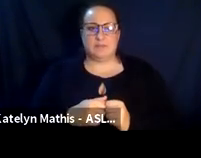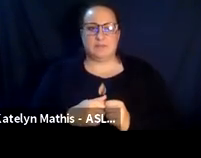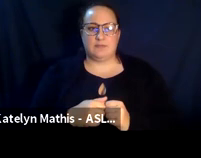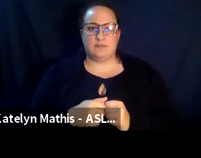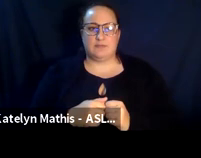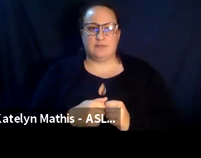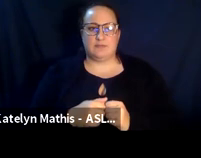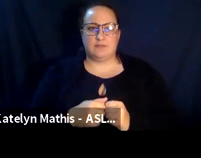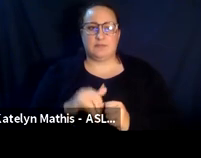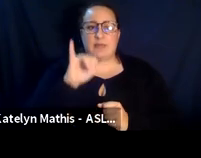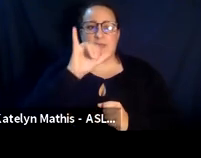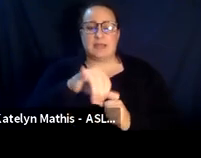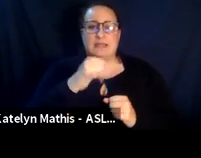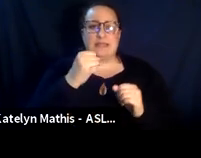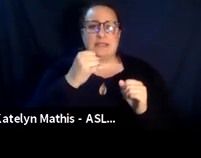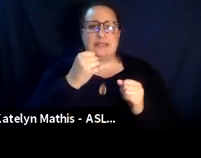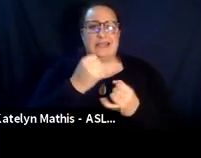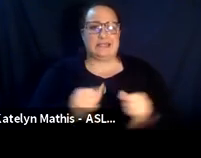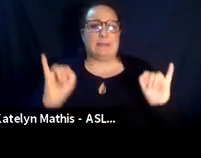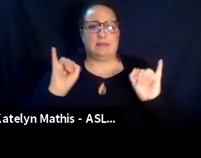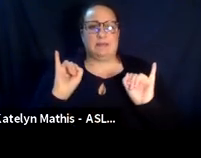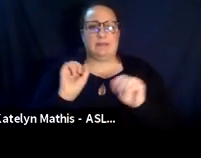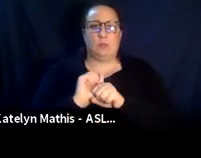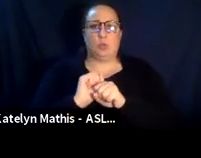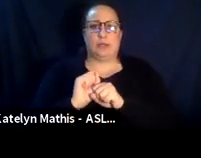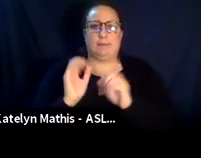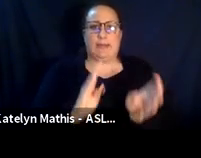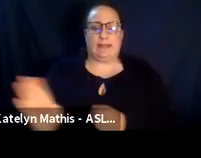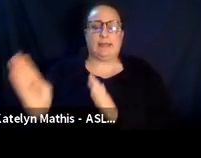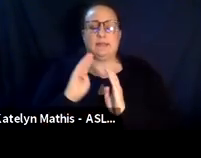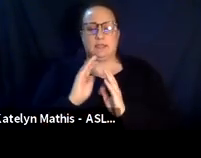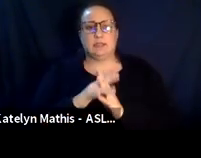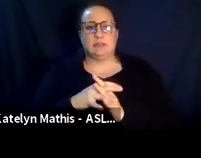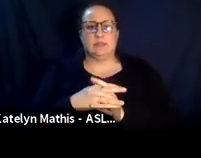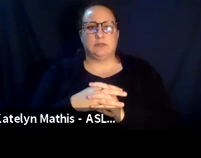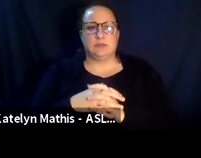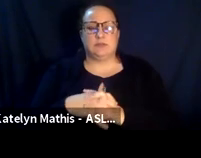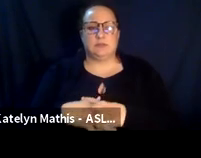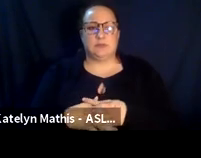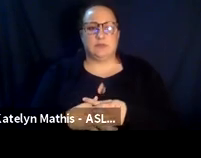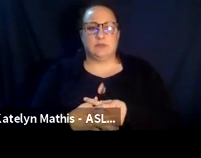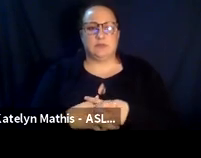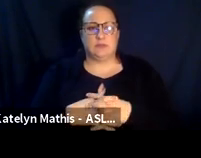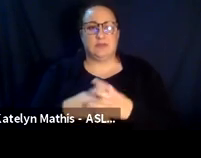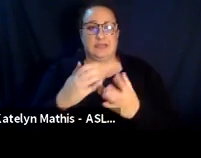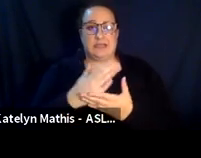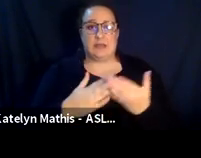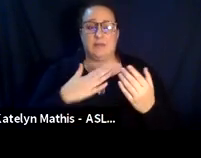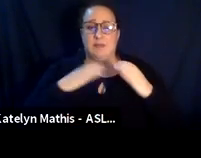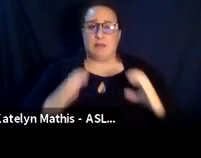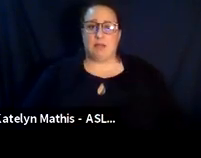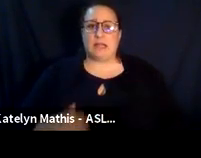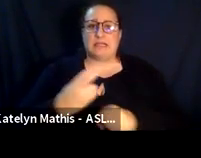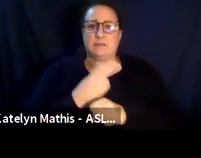This is an independent working plan, and these are ones that some of my clients have used when they're